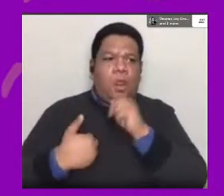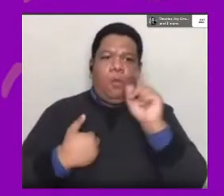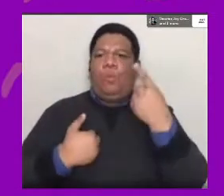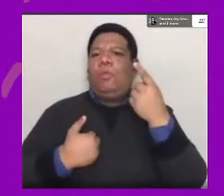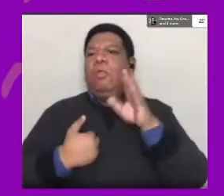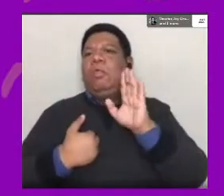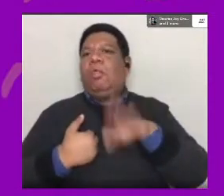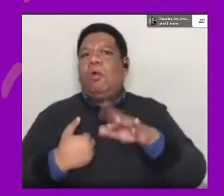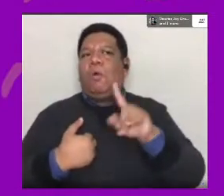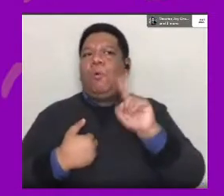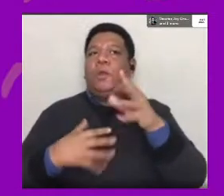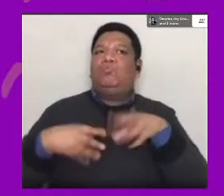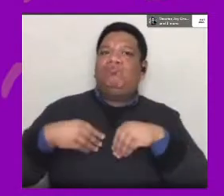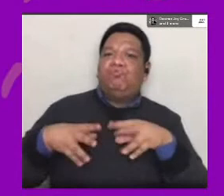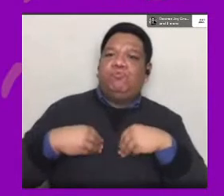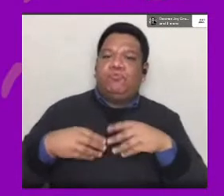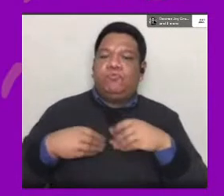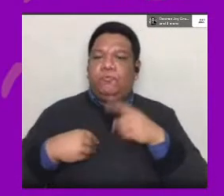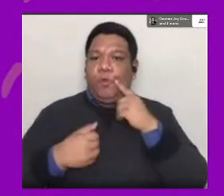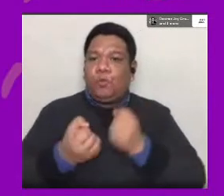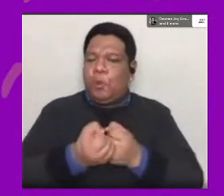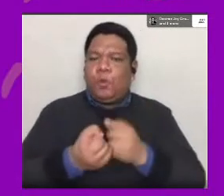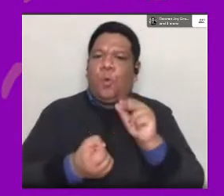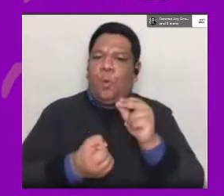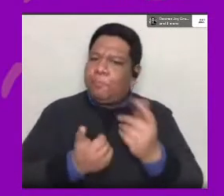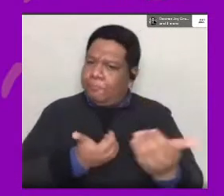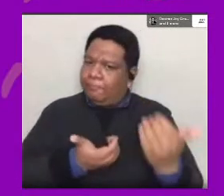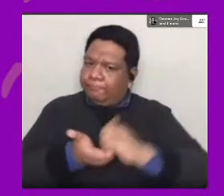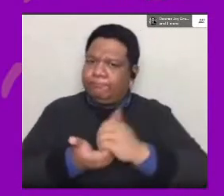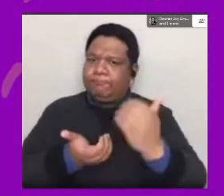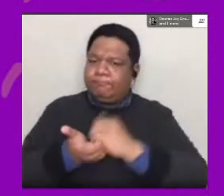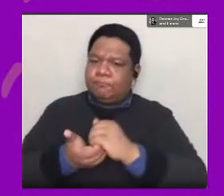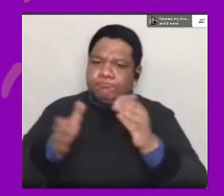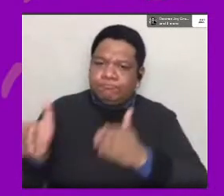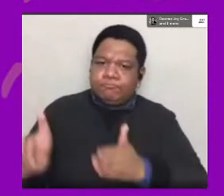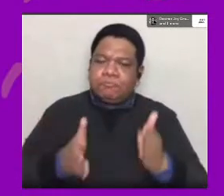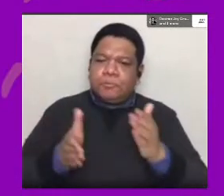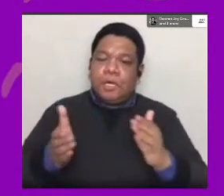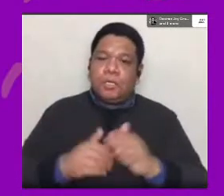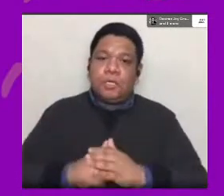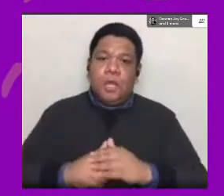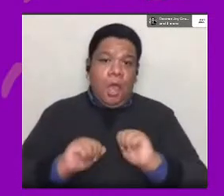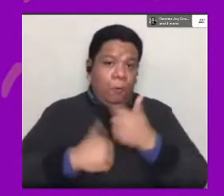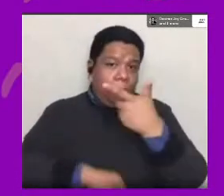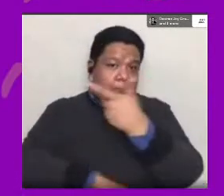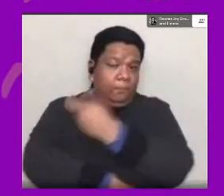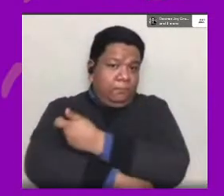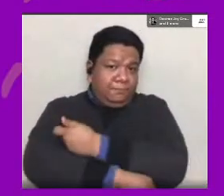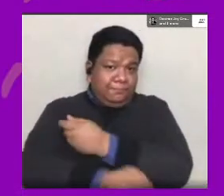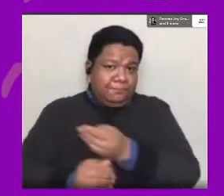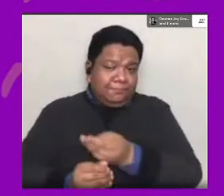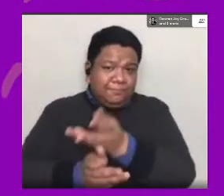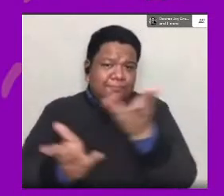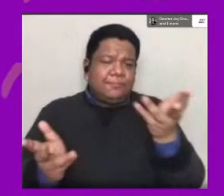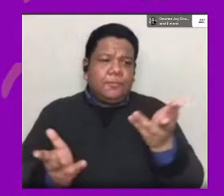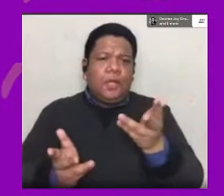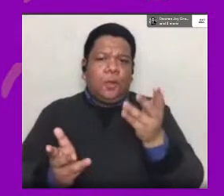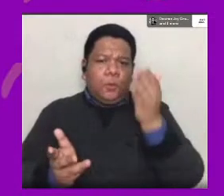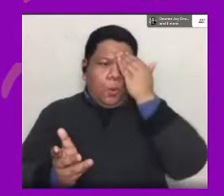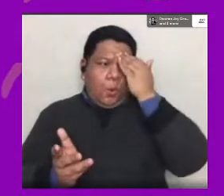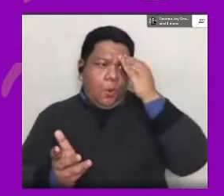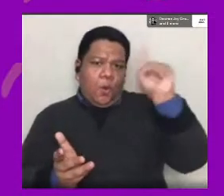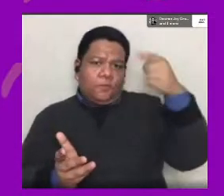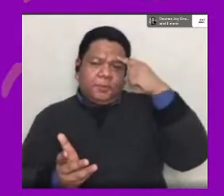passive recipients of aid. In relation to vaccine delivery, we underscore the need for the government to